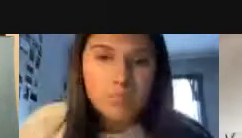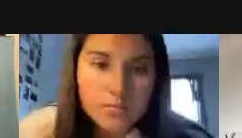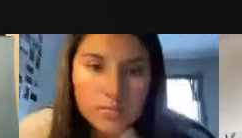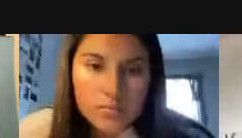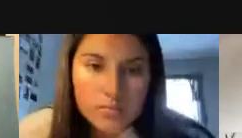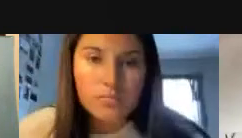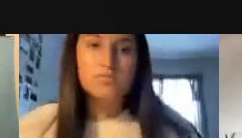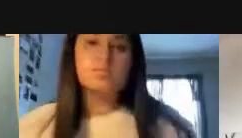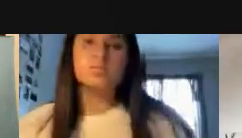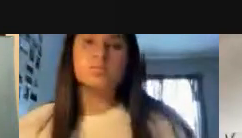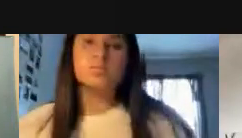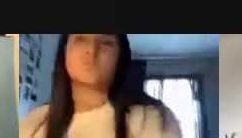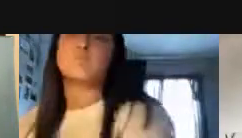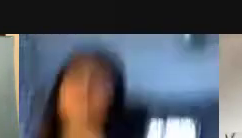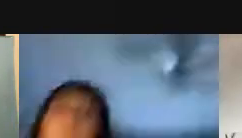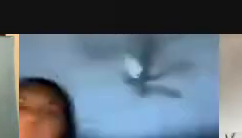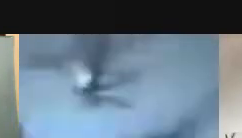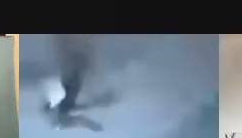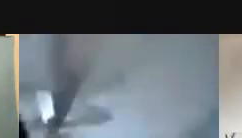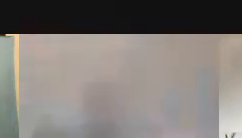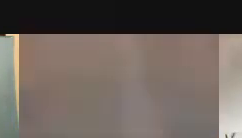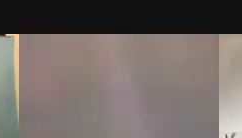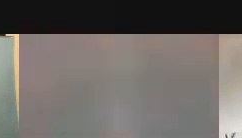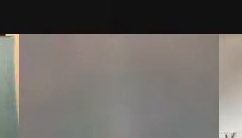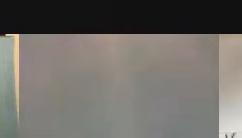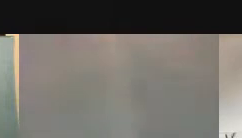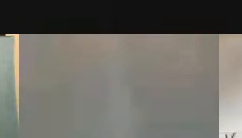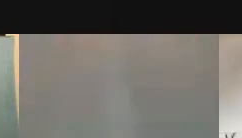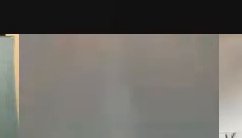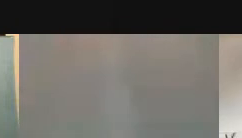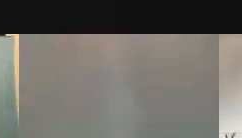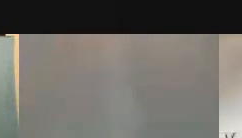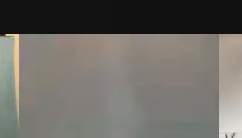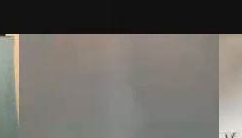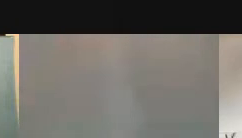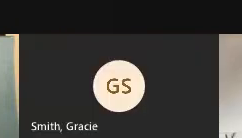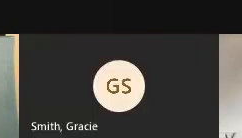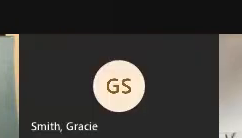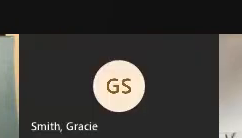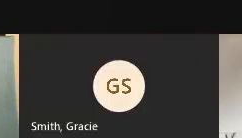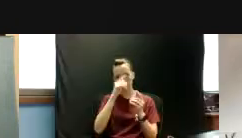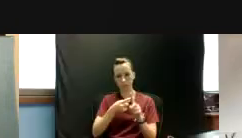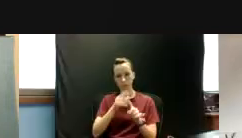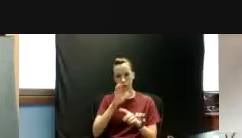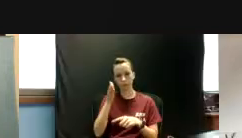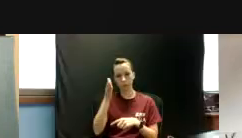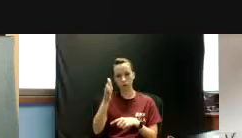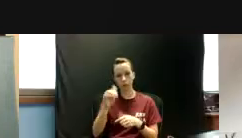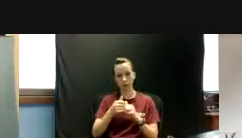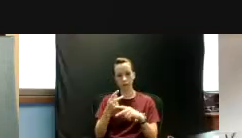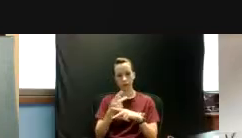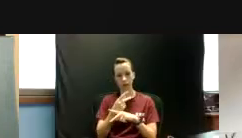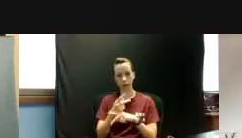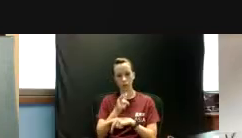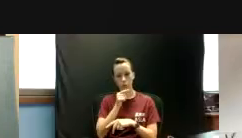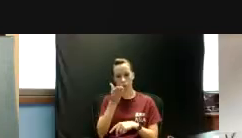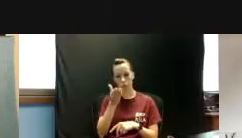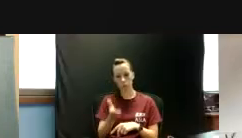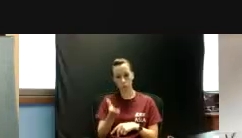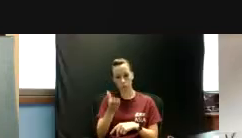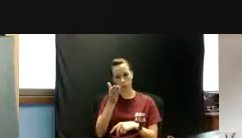lessons to how you think about your futures and how you figure out who you are as a person and who you want to